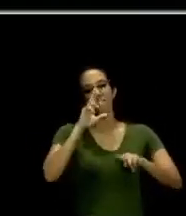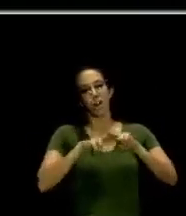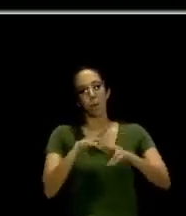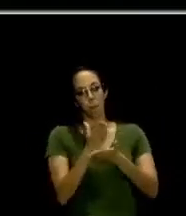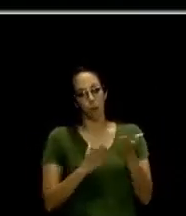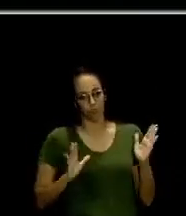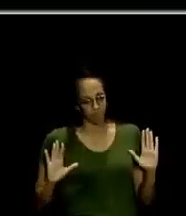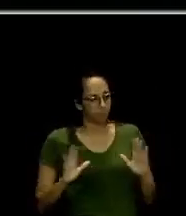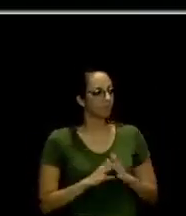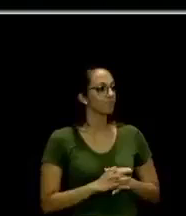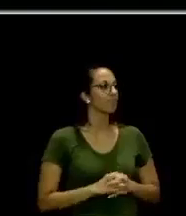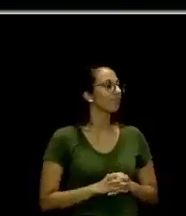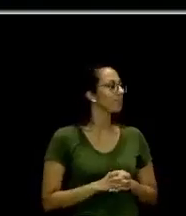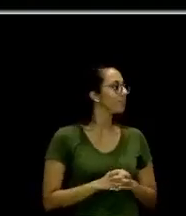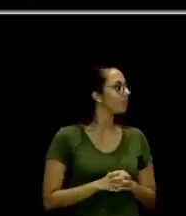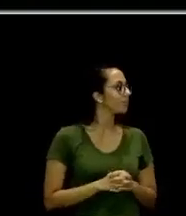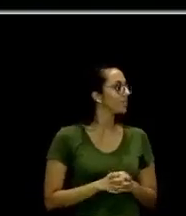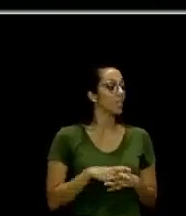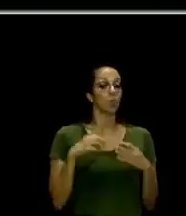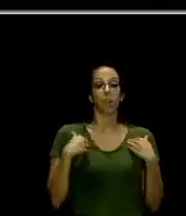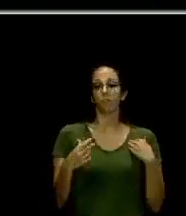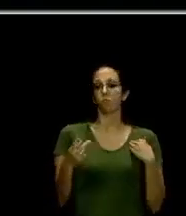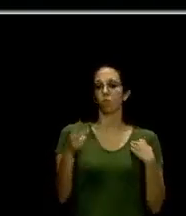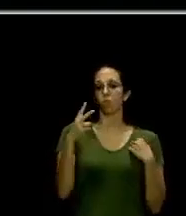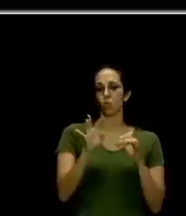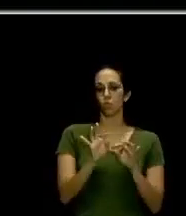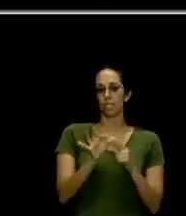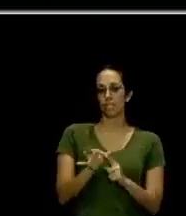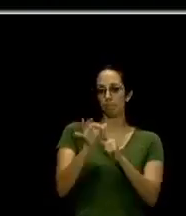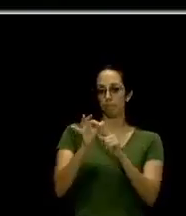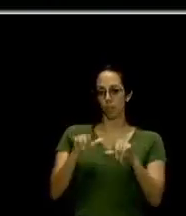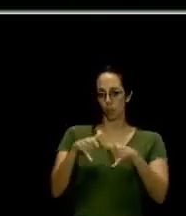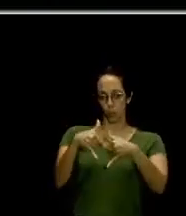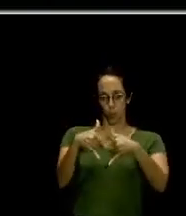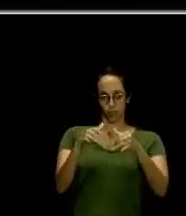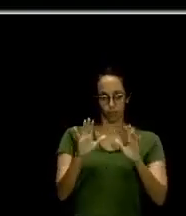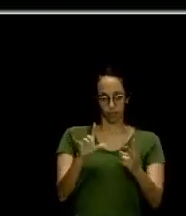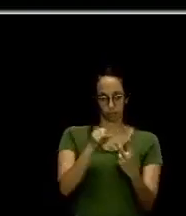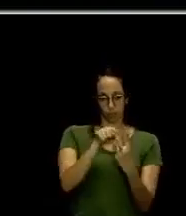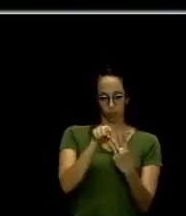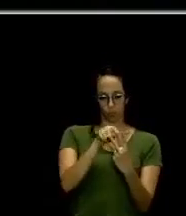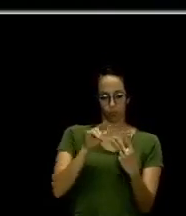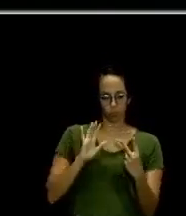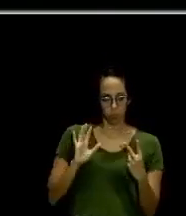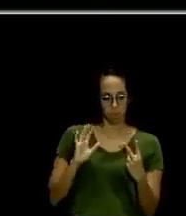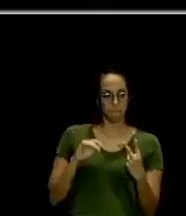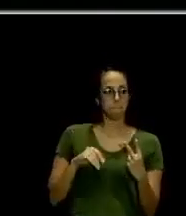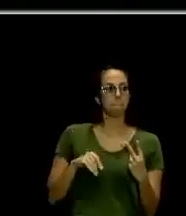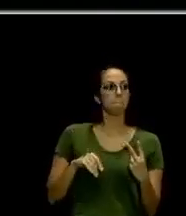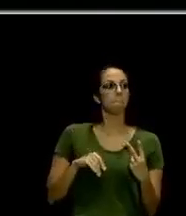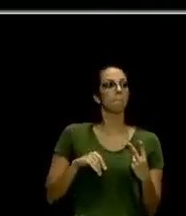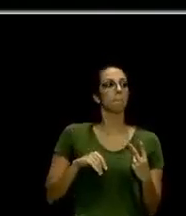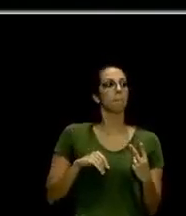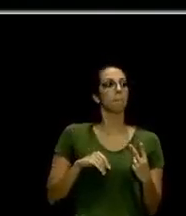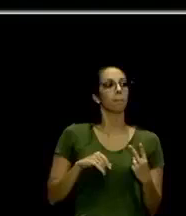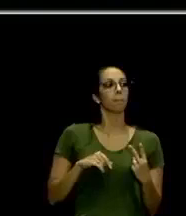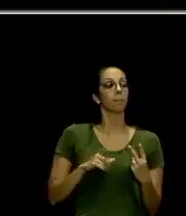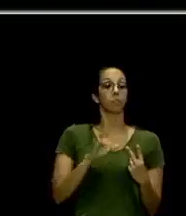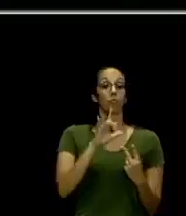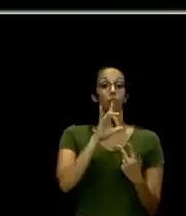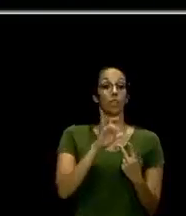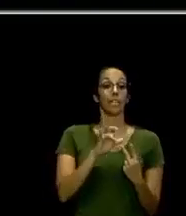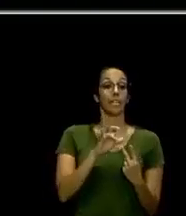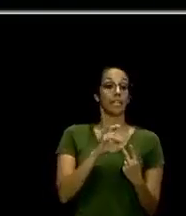part. So we have two special awards tonight. And I really want